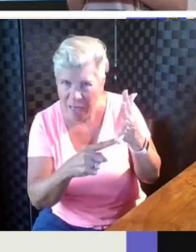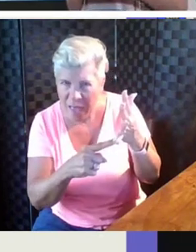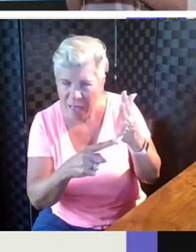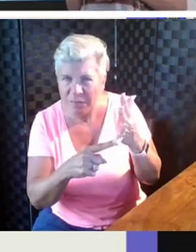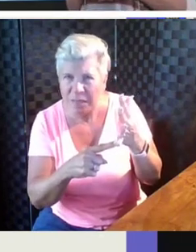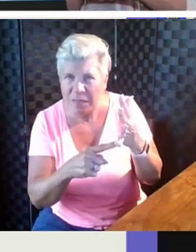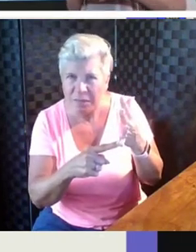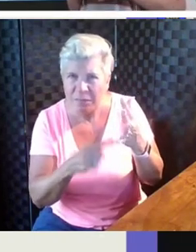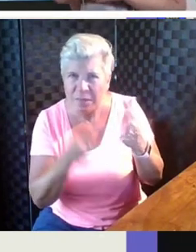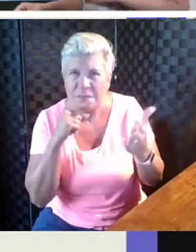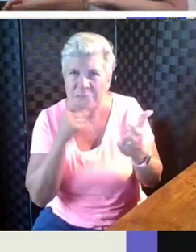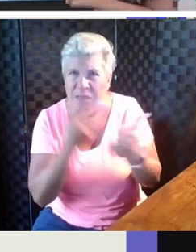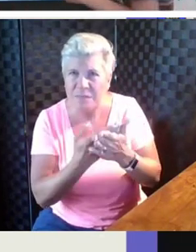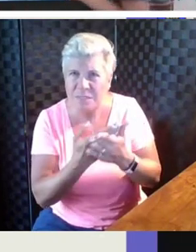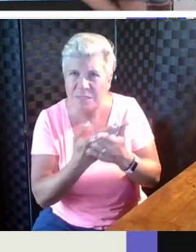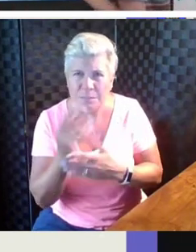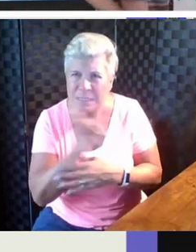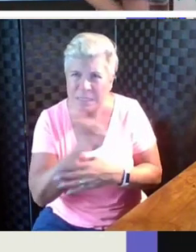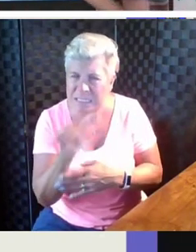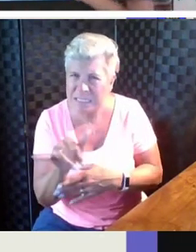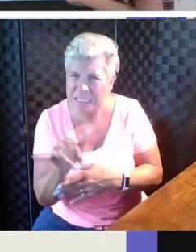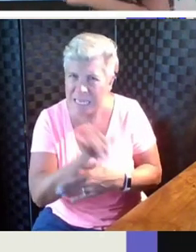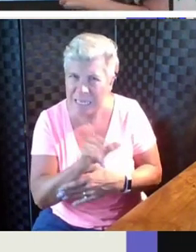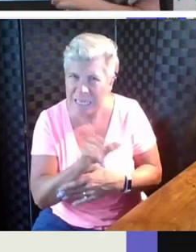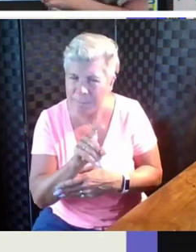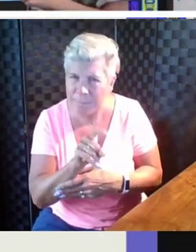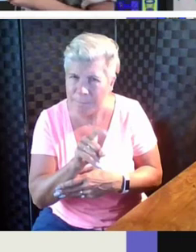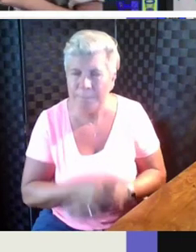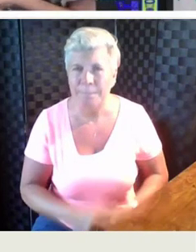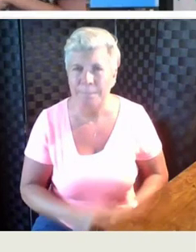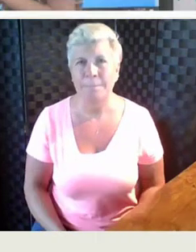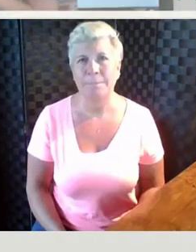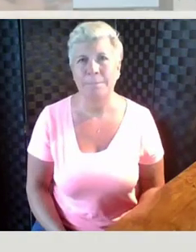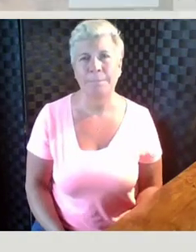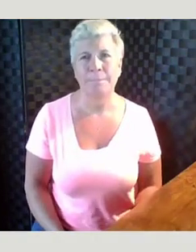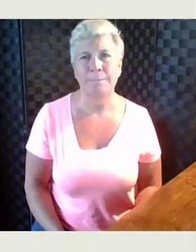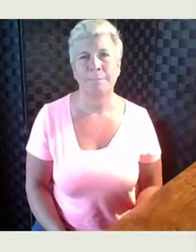same? Okay, that's what I want you to think about today.